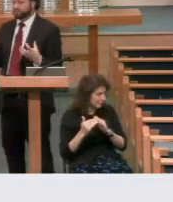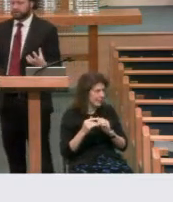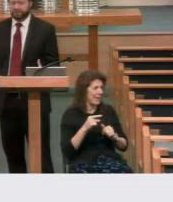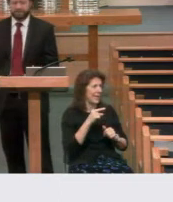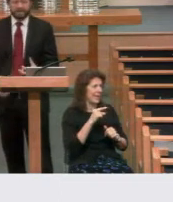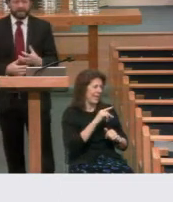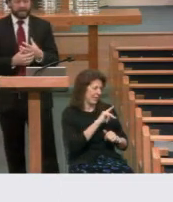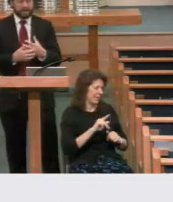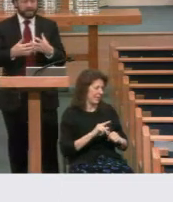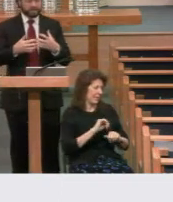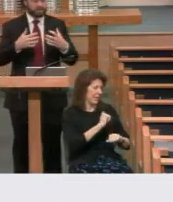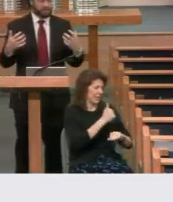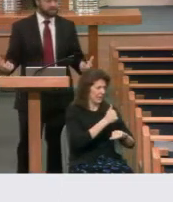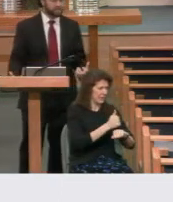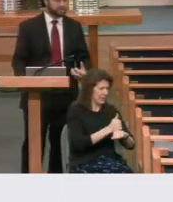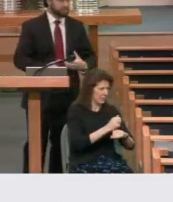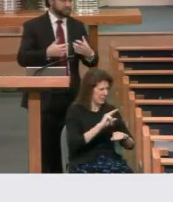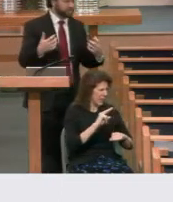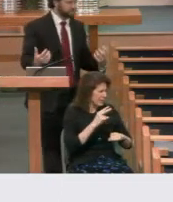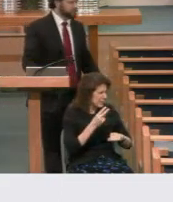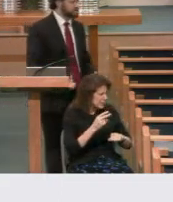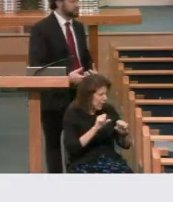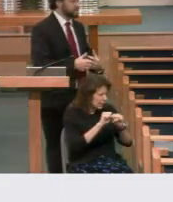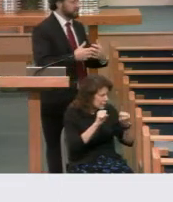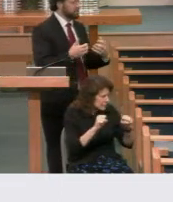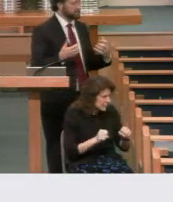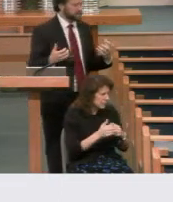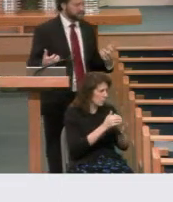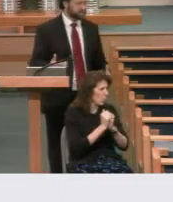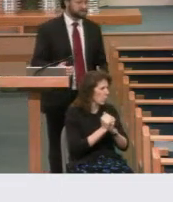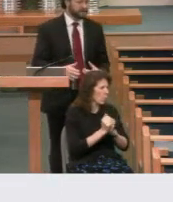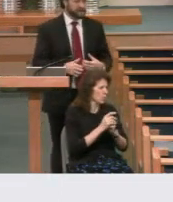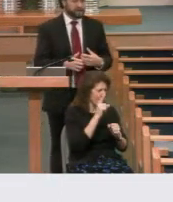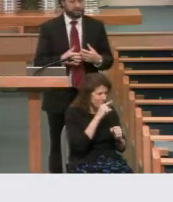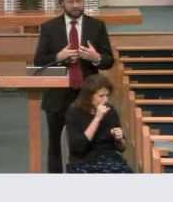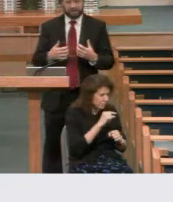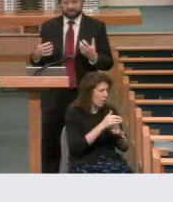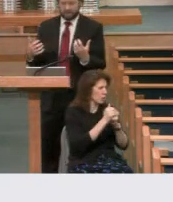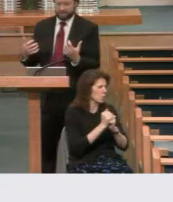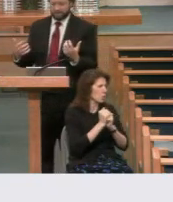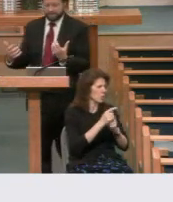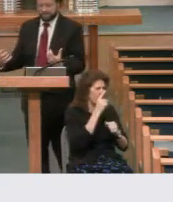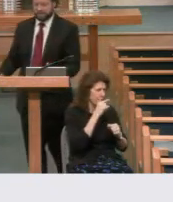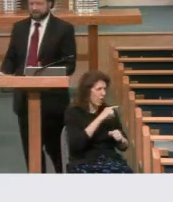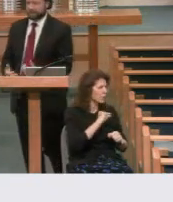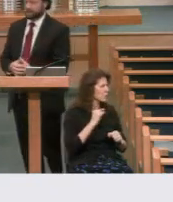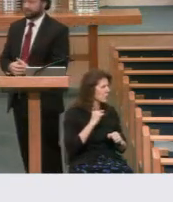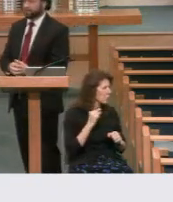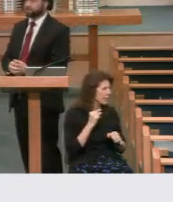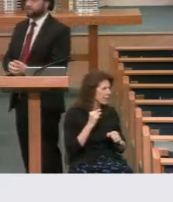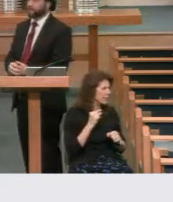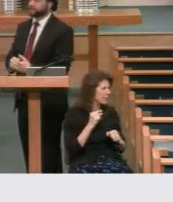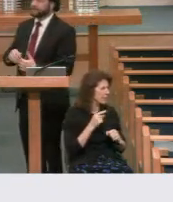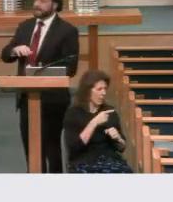of worship, and it's a false system with false priests in false locations and doing things in false and